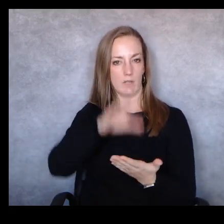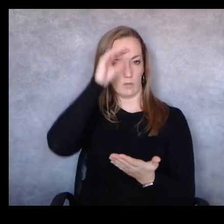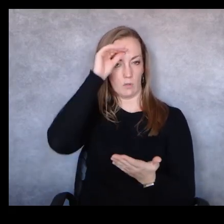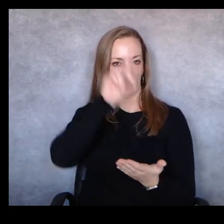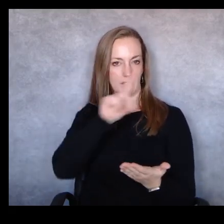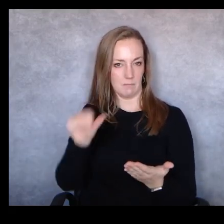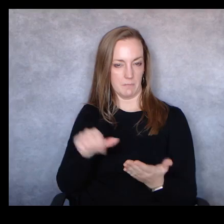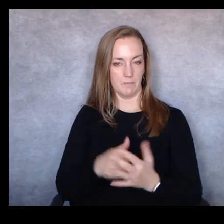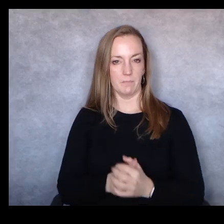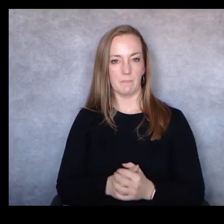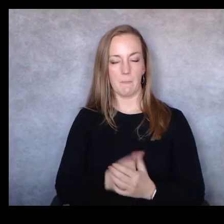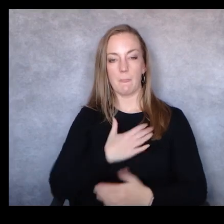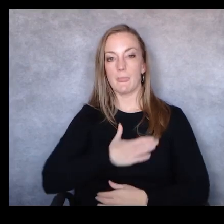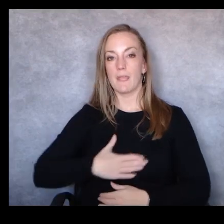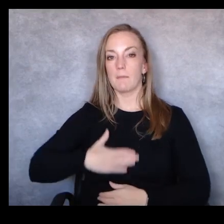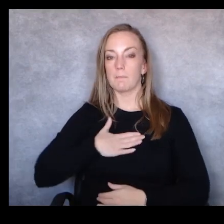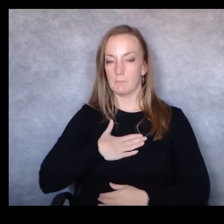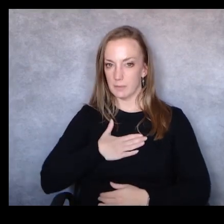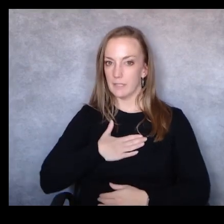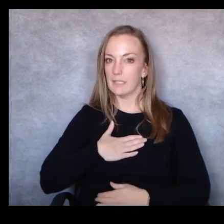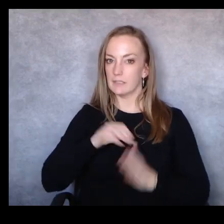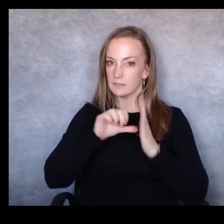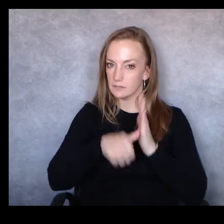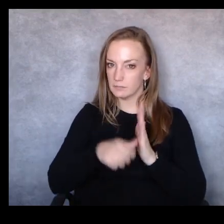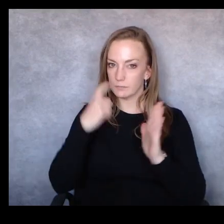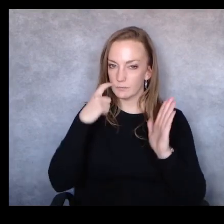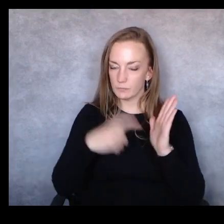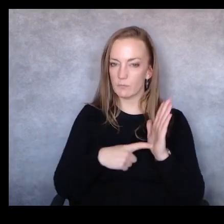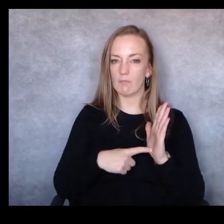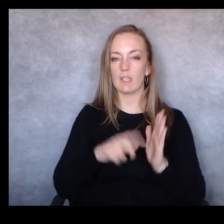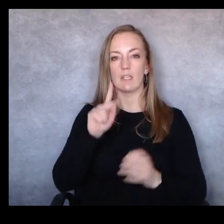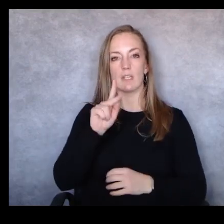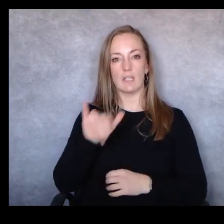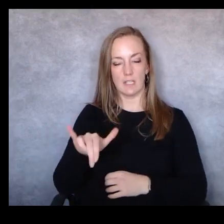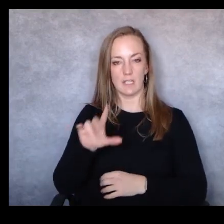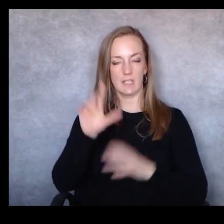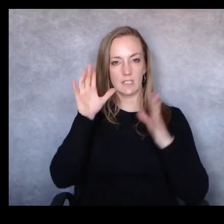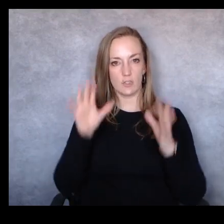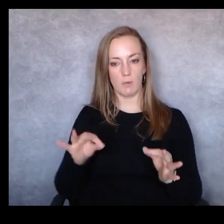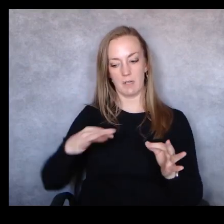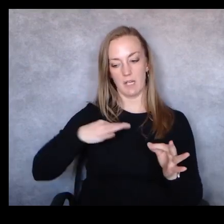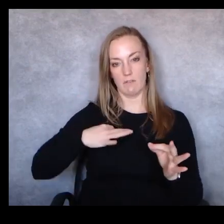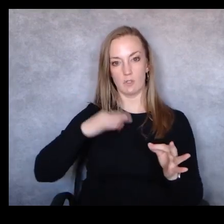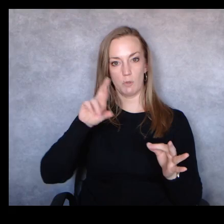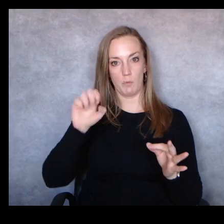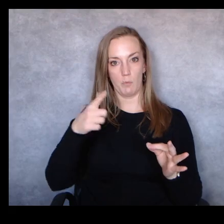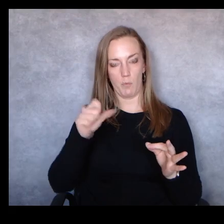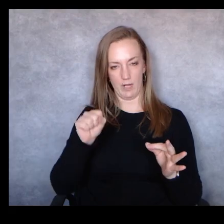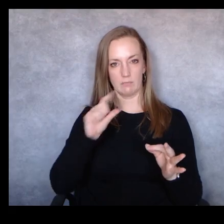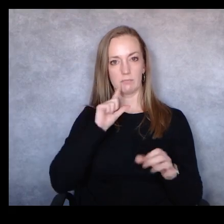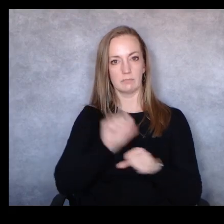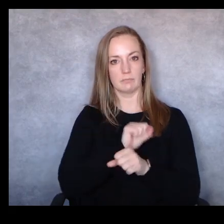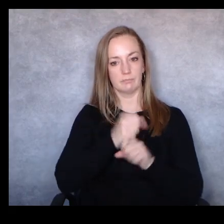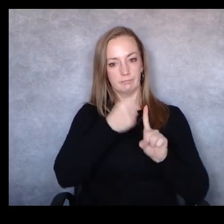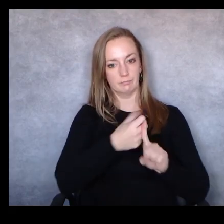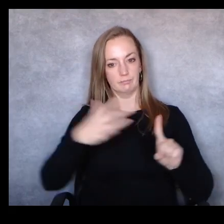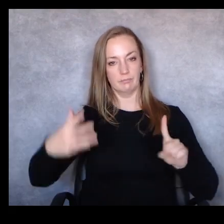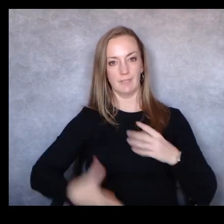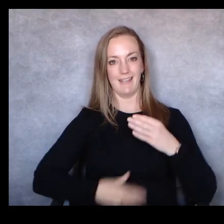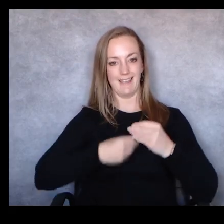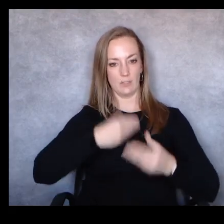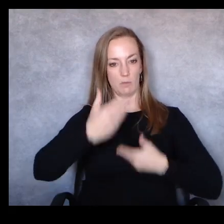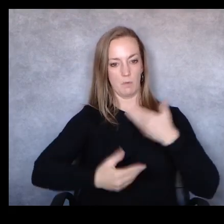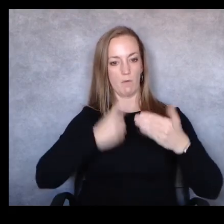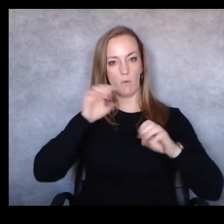disability. Please note that the Kentucky Determination of Eligibility Regulation does outline additional procedures for